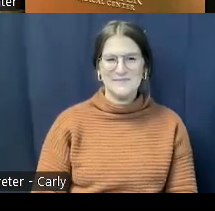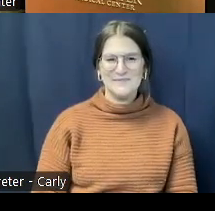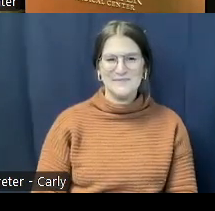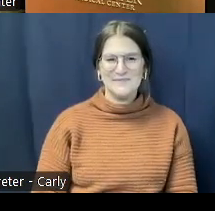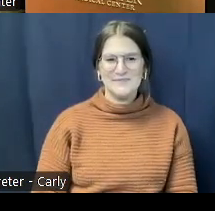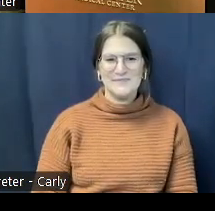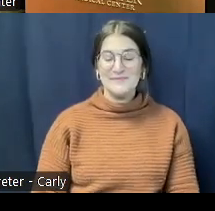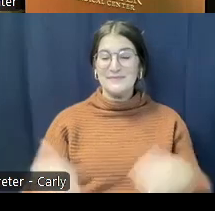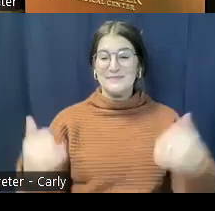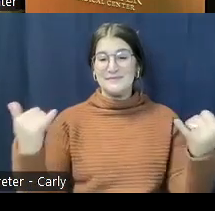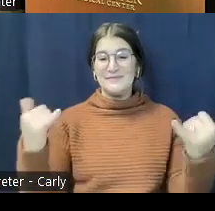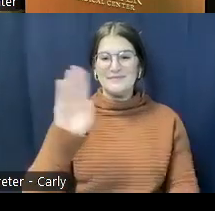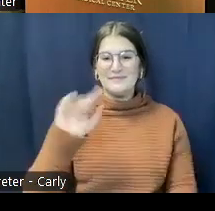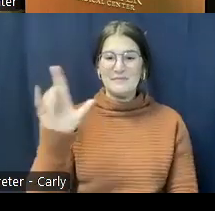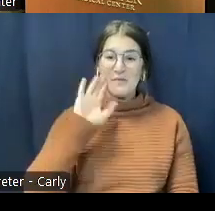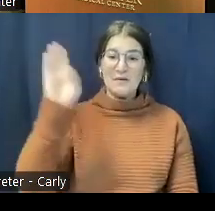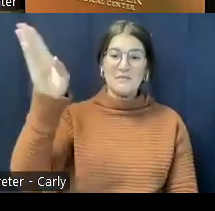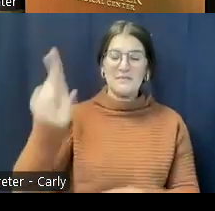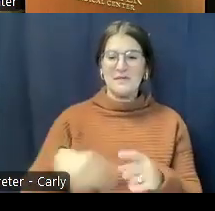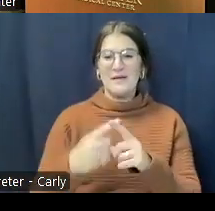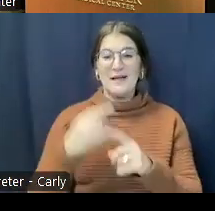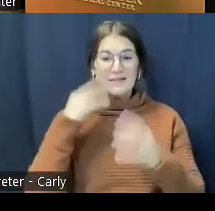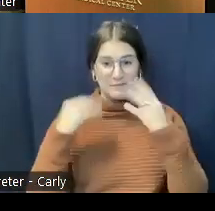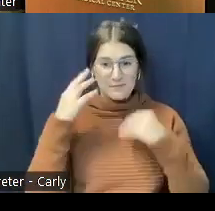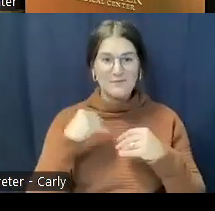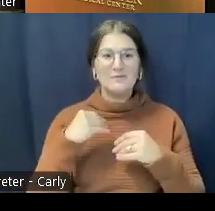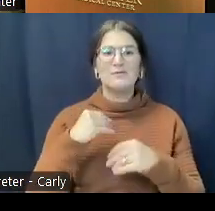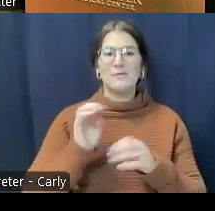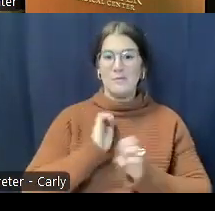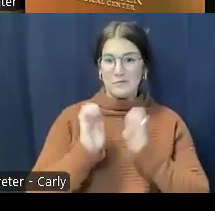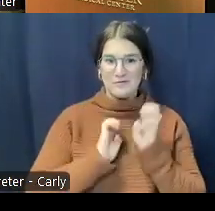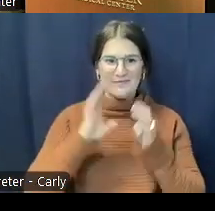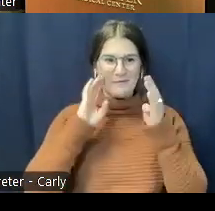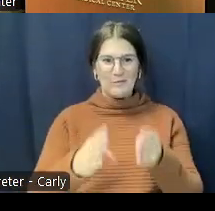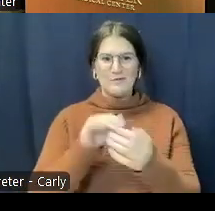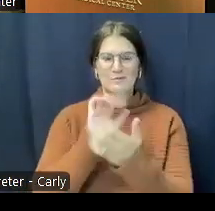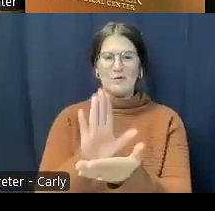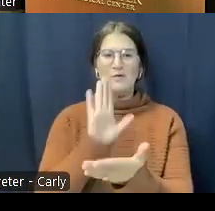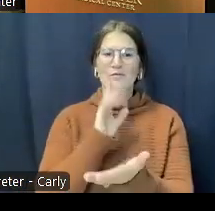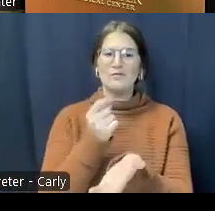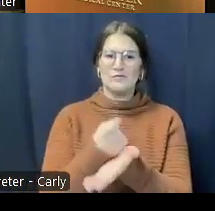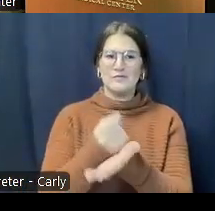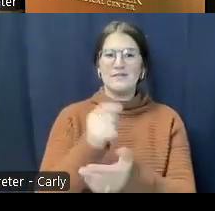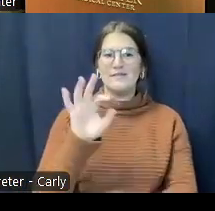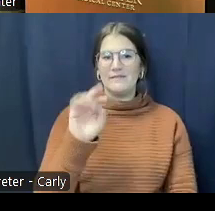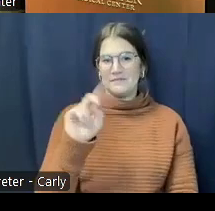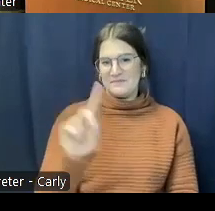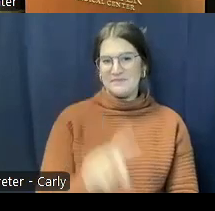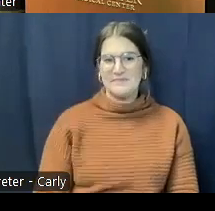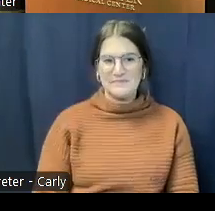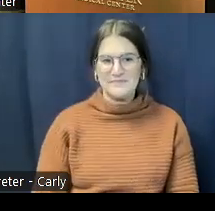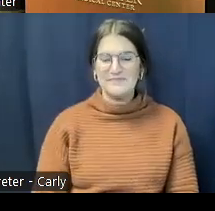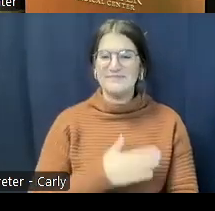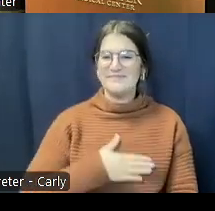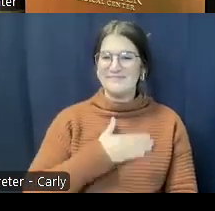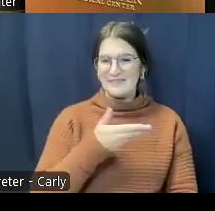Today, Bill will speak about an experiential, emotional-focused approach to understanding and treating functional neurologic disorders. Please join me in